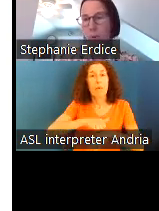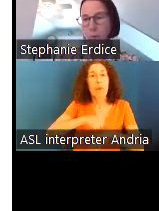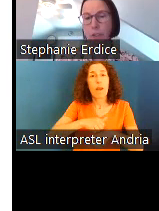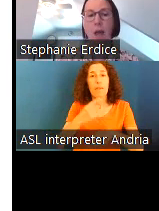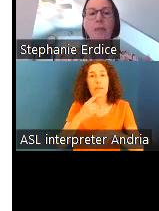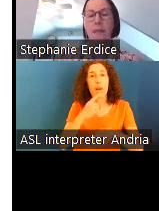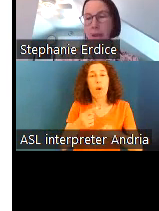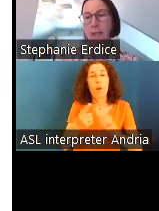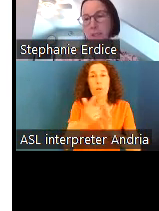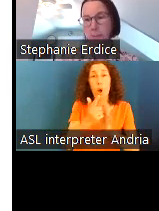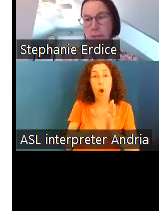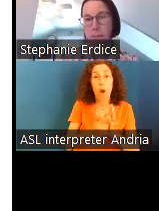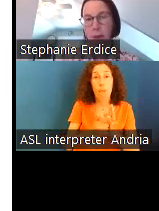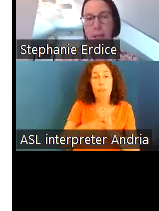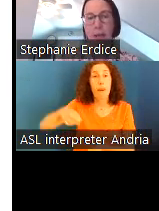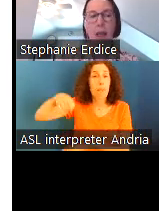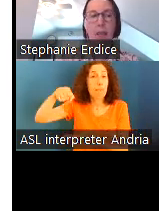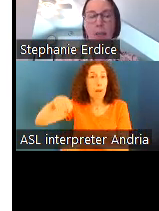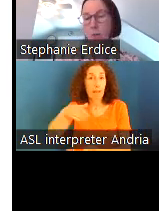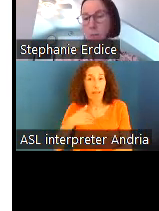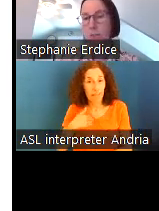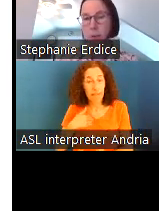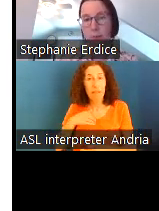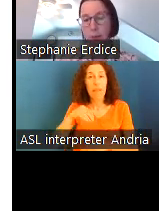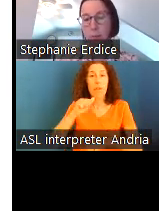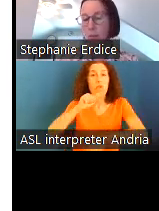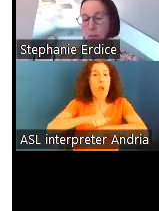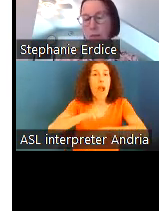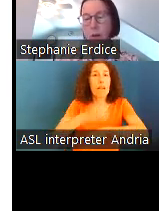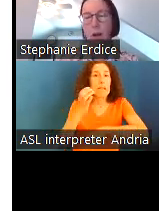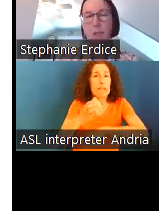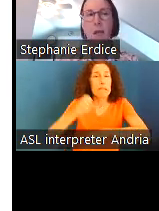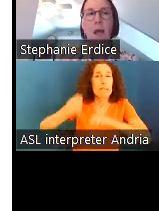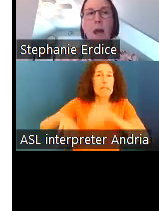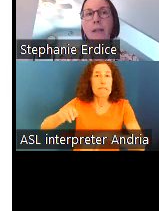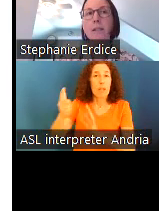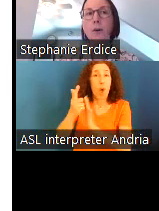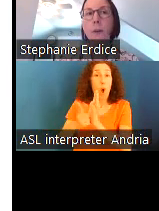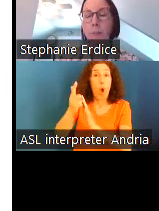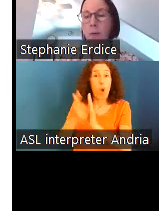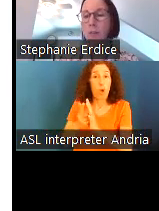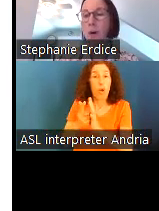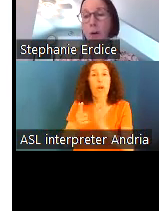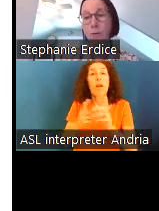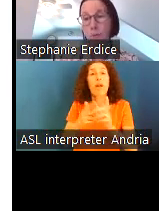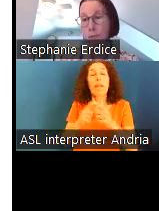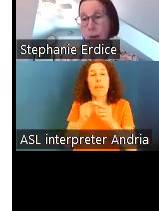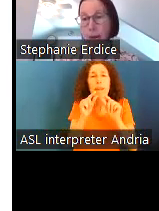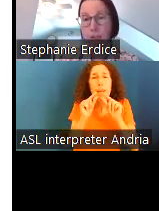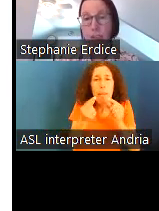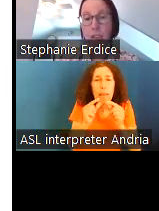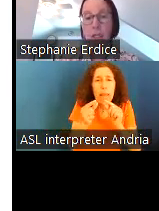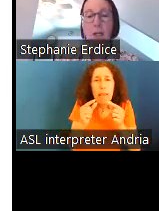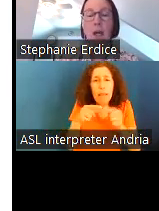little pebbles that then get dumped in the bucket and they go in between the big boulders and the laws. And these little pebbles are the rules